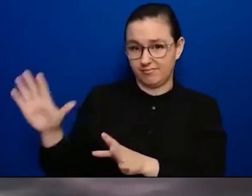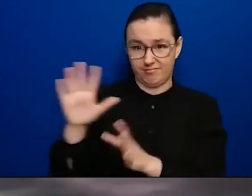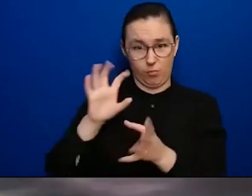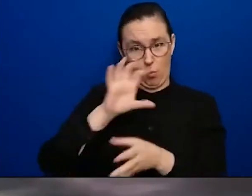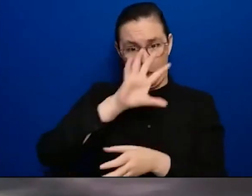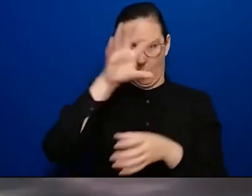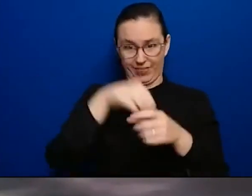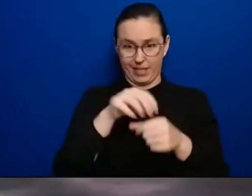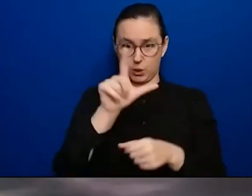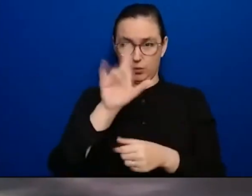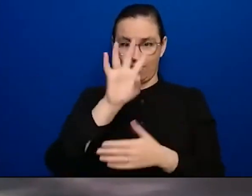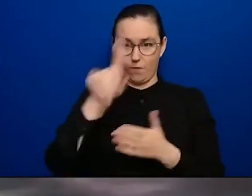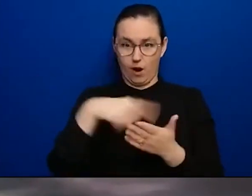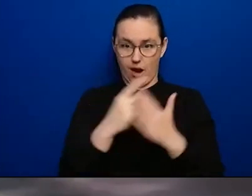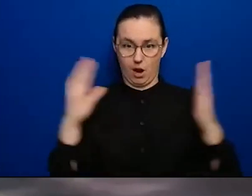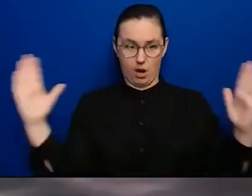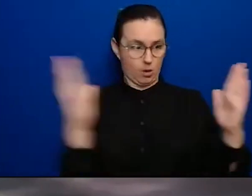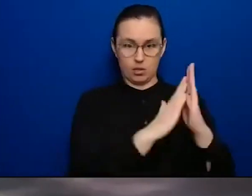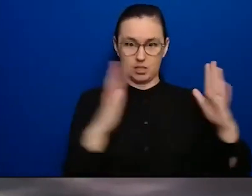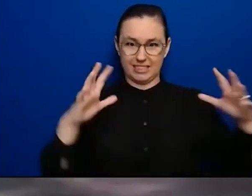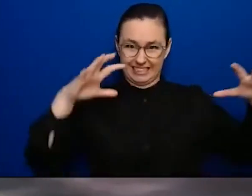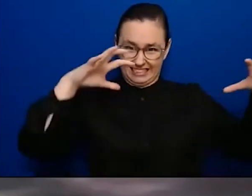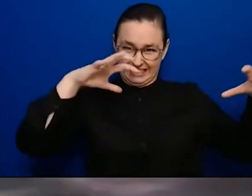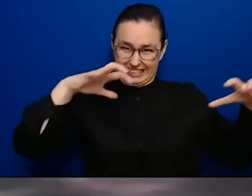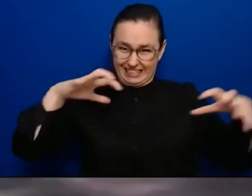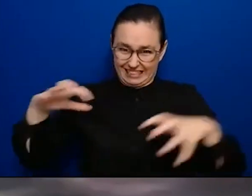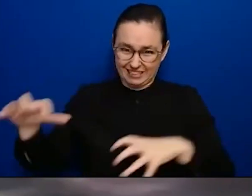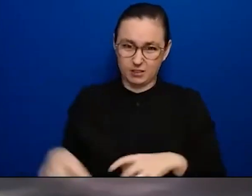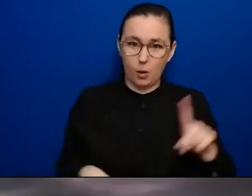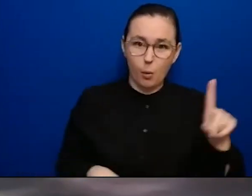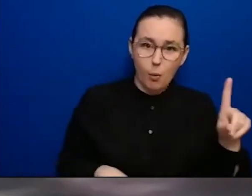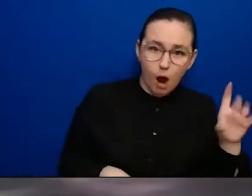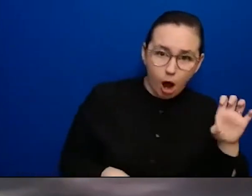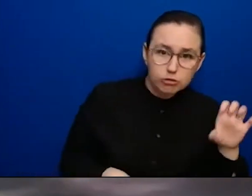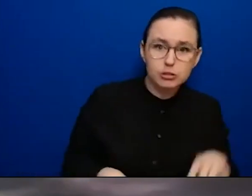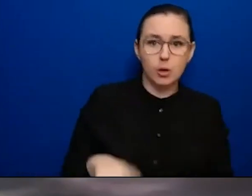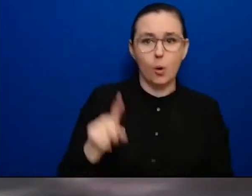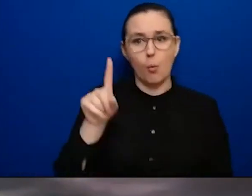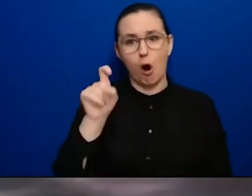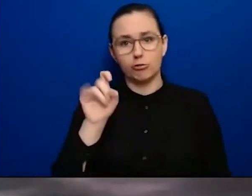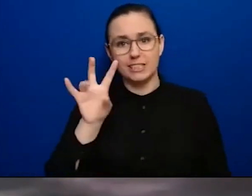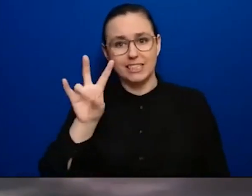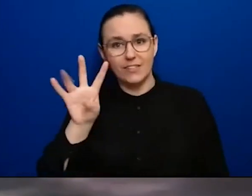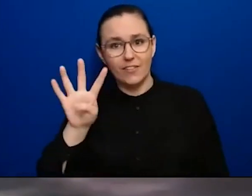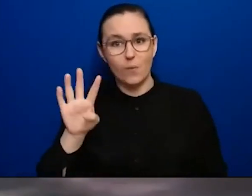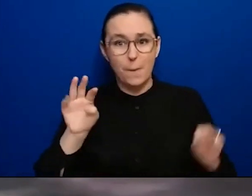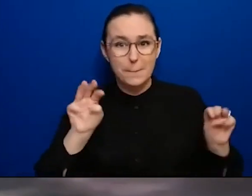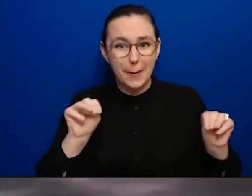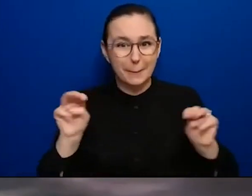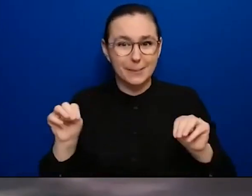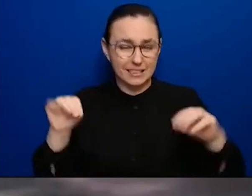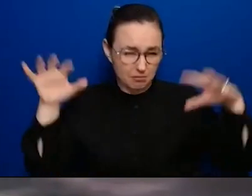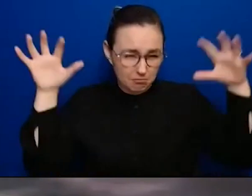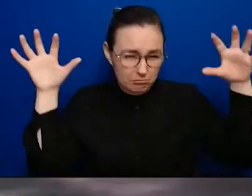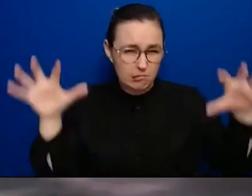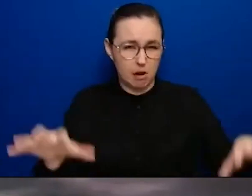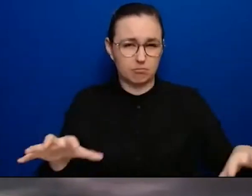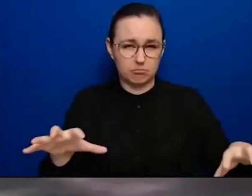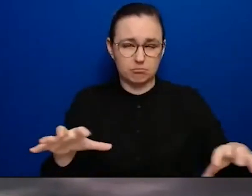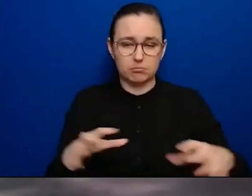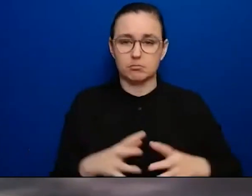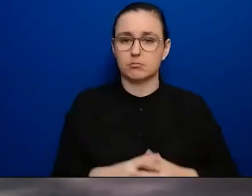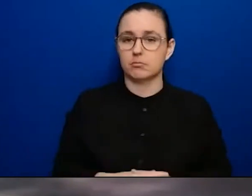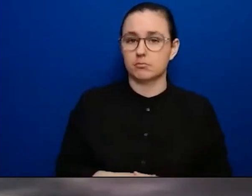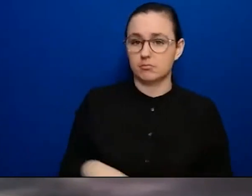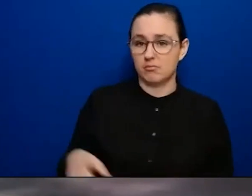at 100 and 174 millimeters, respectively. We are also seeing that Abbotsford has broken its November